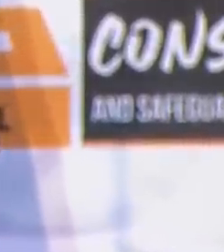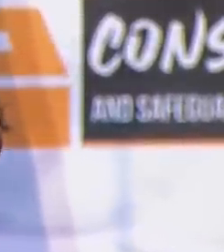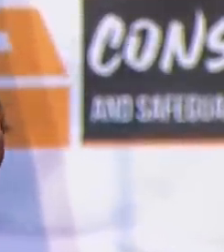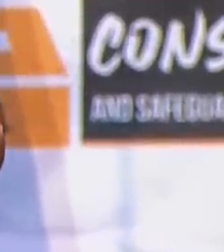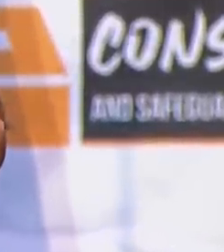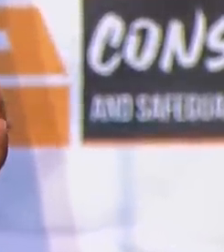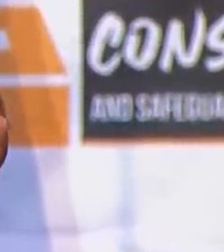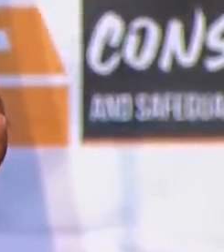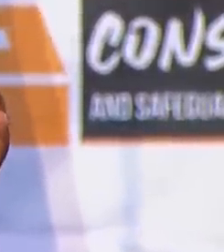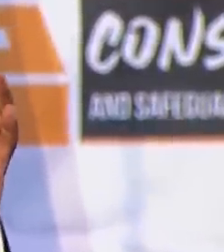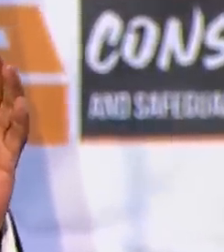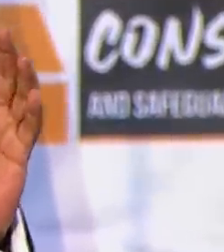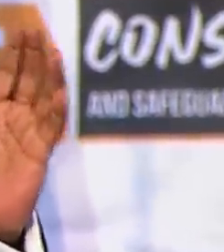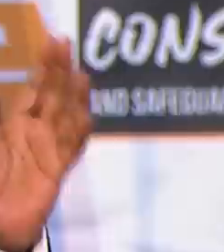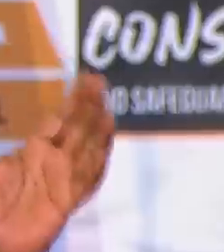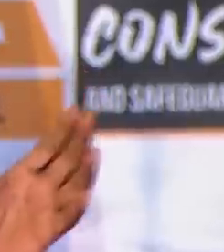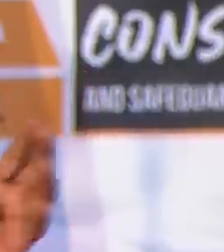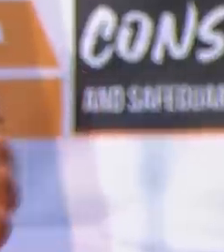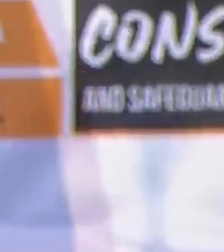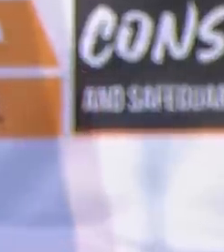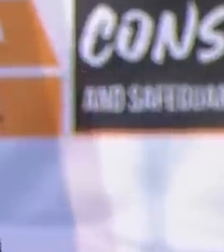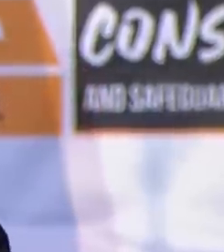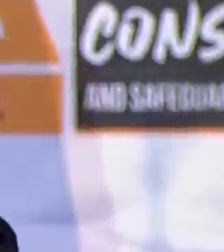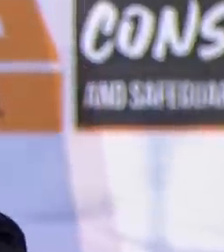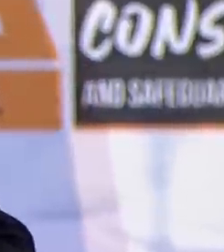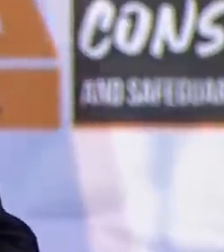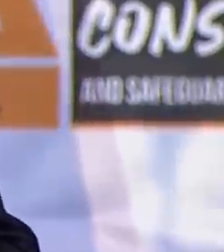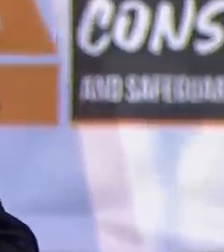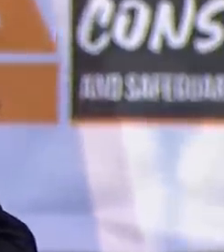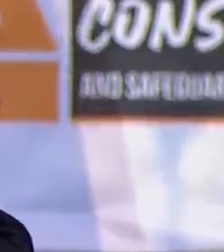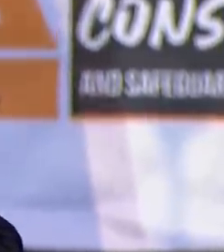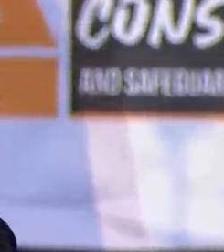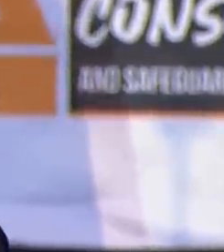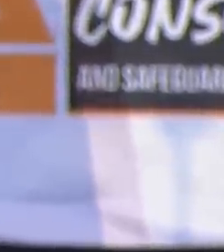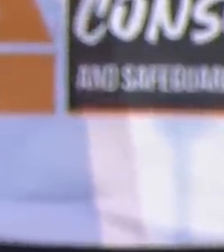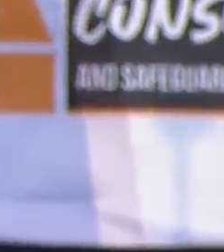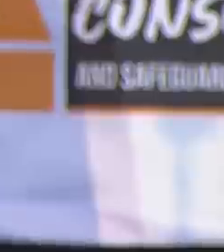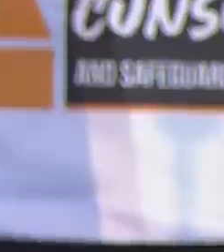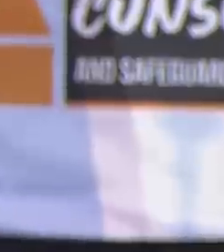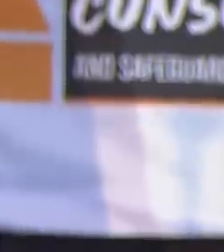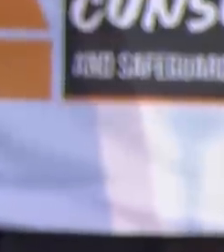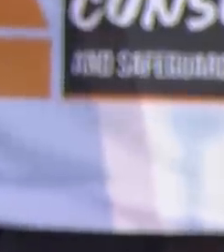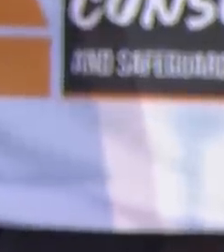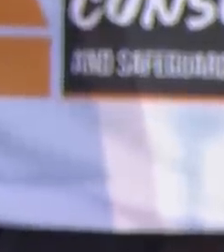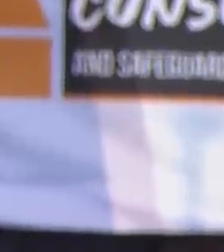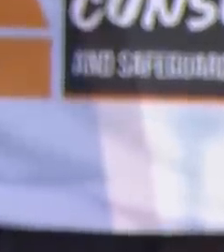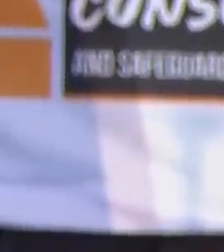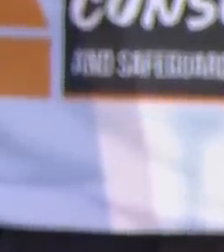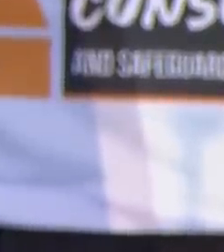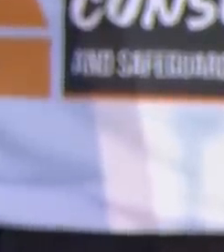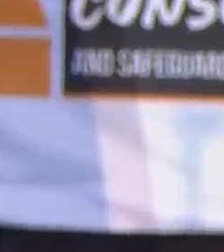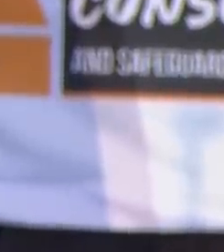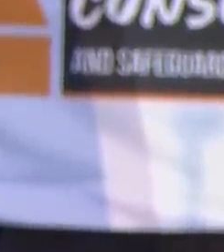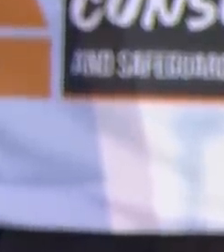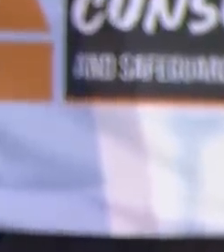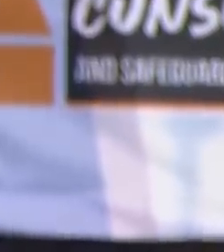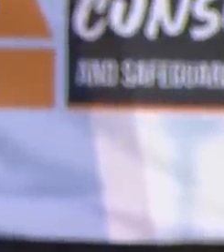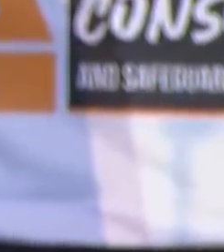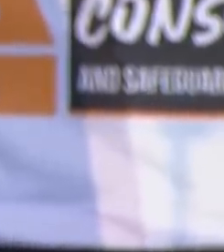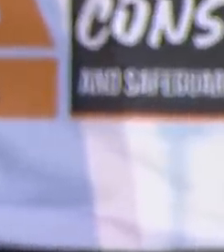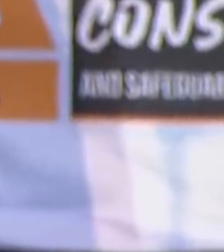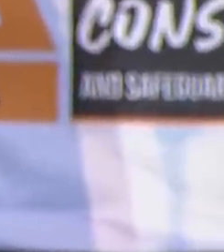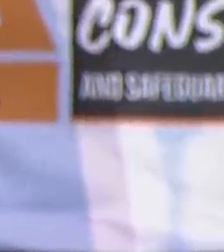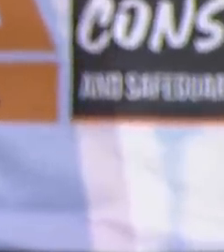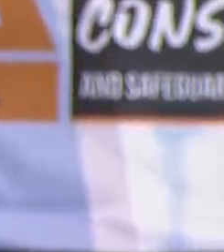re ile ra re mo dilemong tse tlhano tse fetileng, re batla gore bao ba nang le